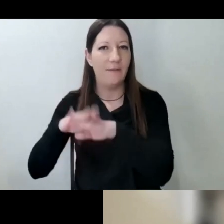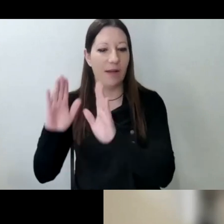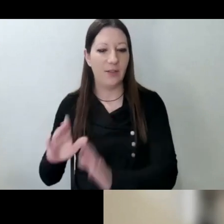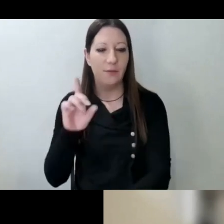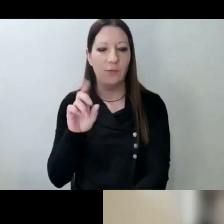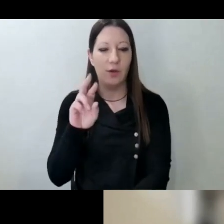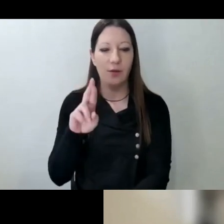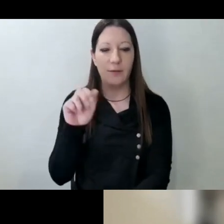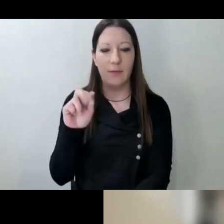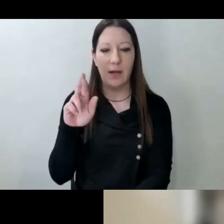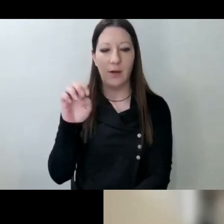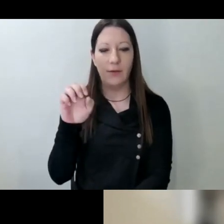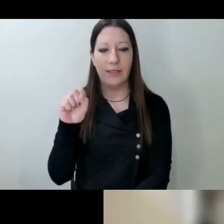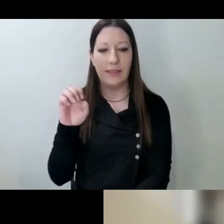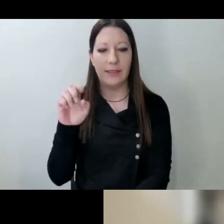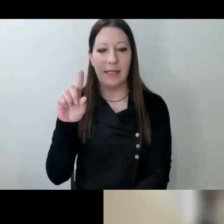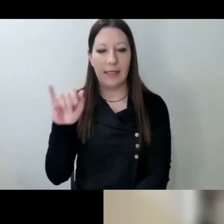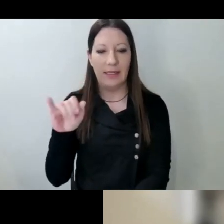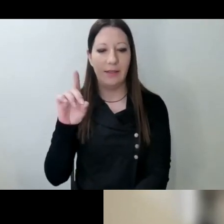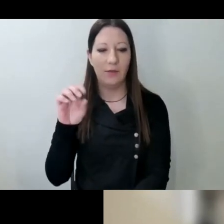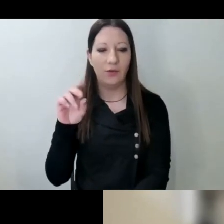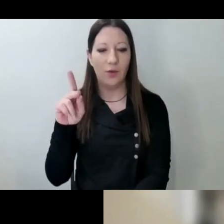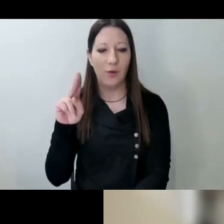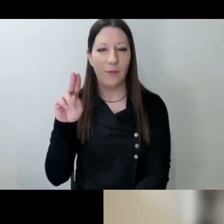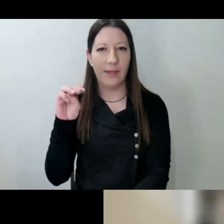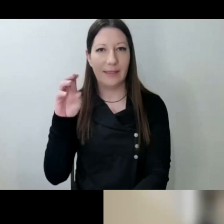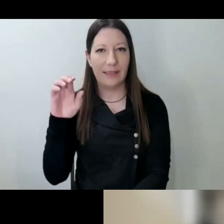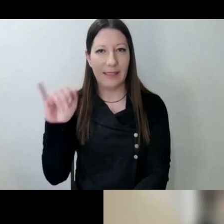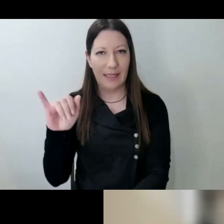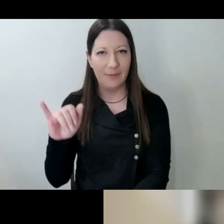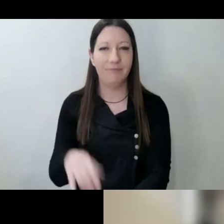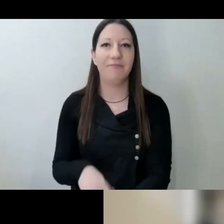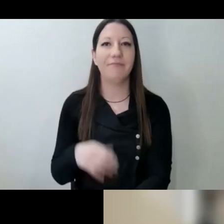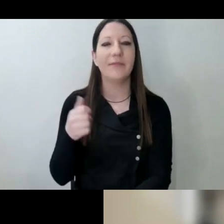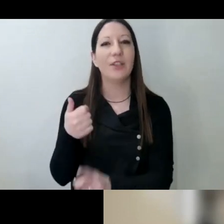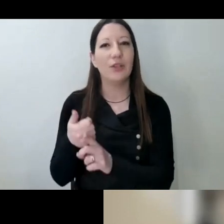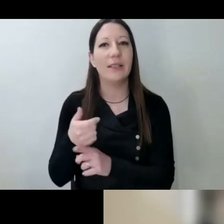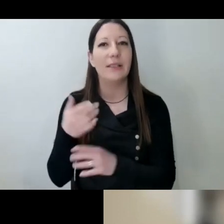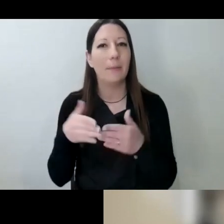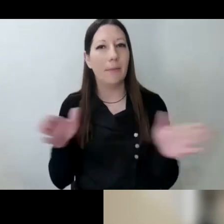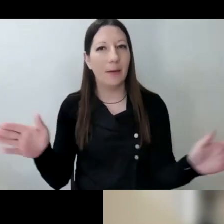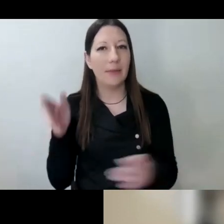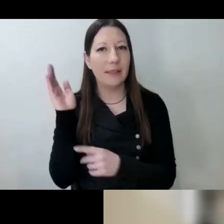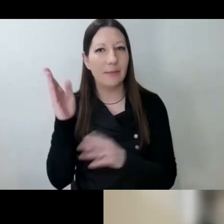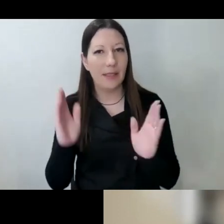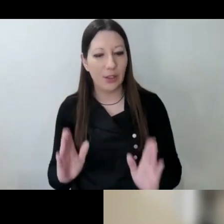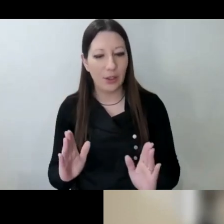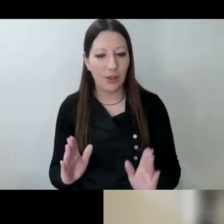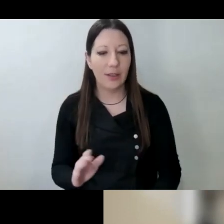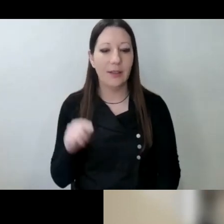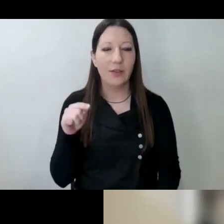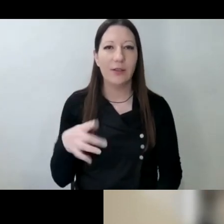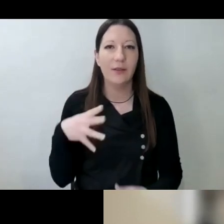Concordia University public speaker, a core member of Concordia's Access in the Making, or AIM Lab,